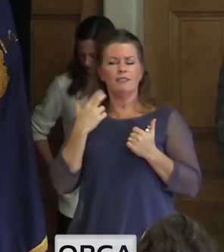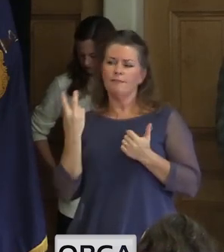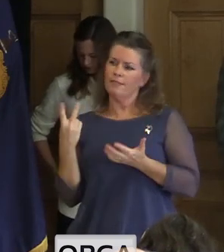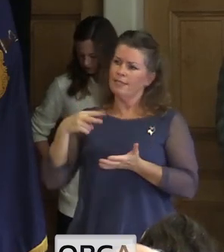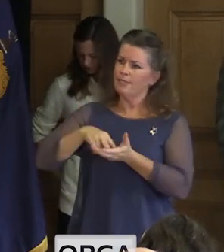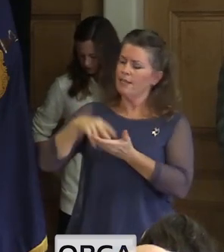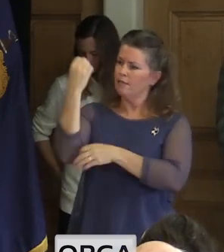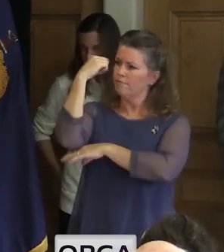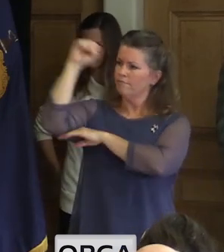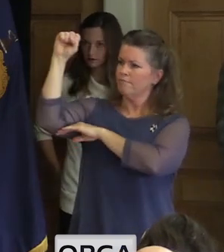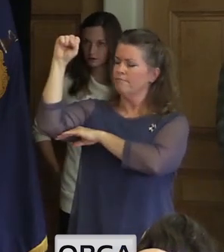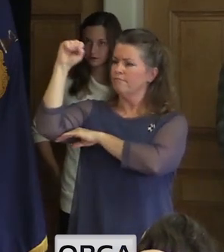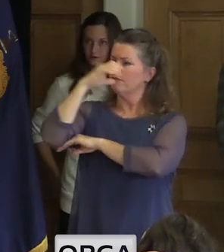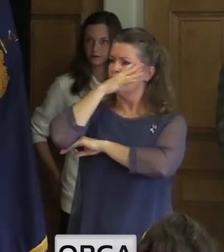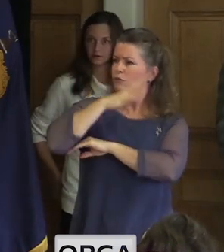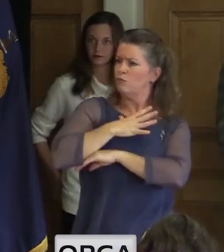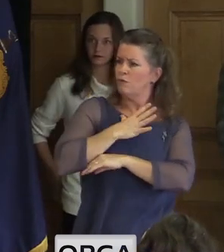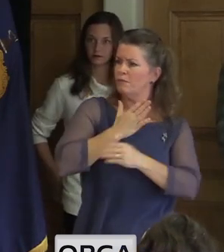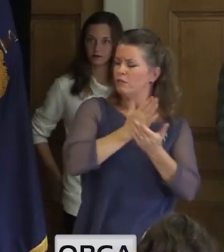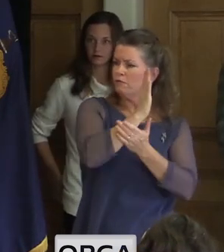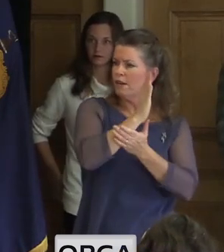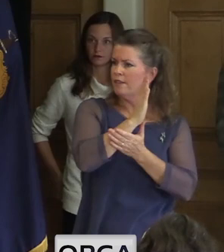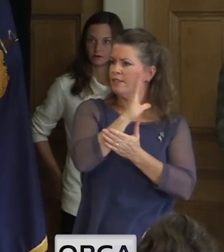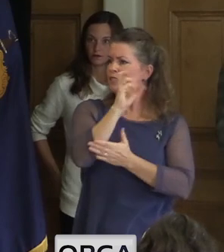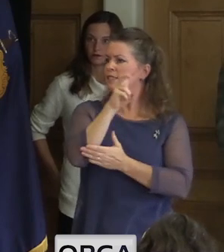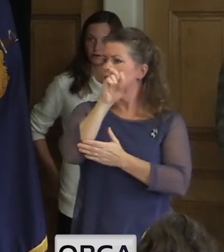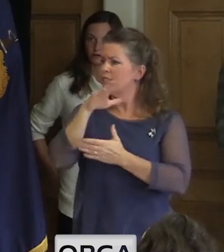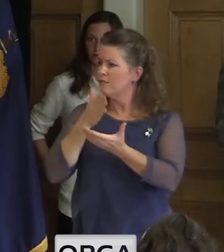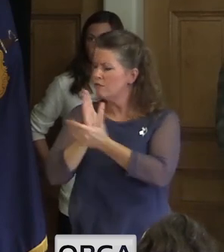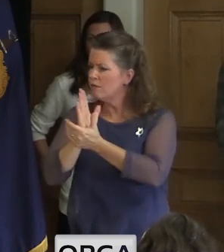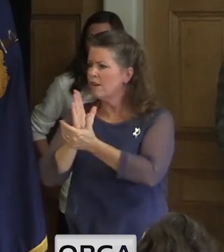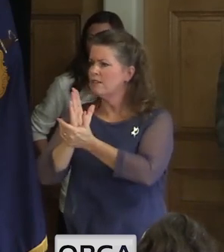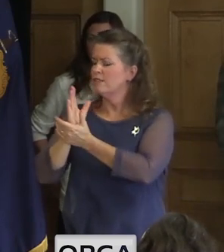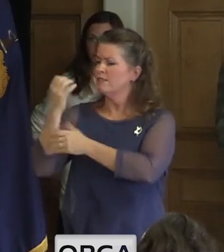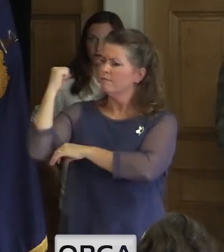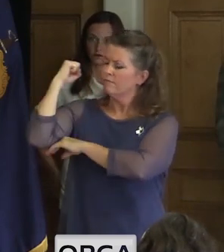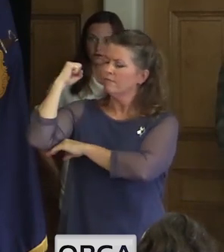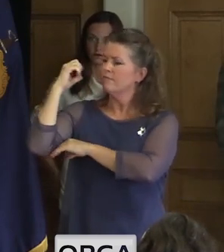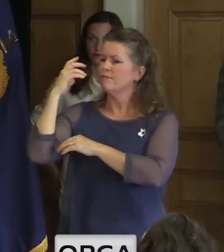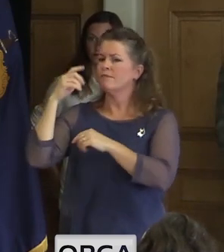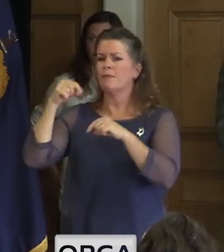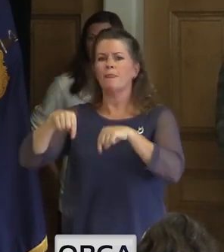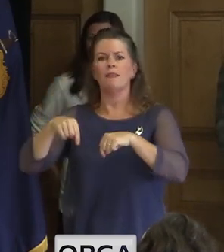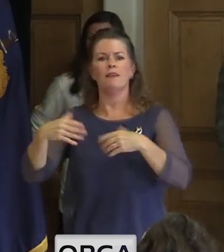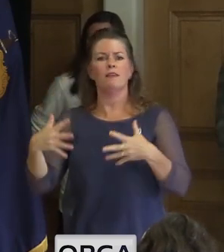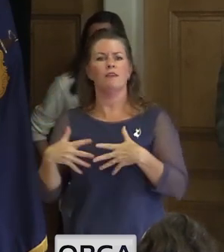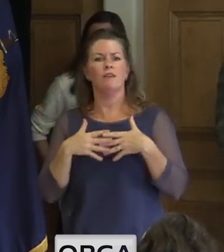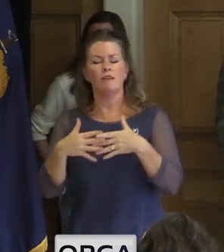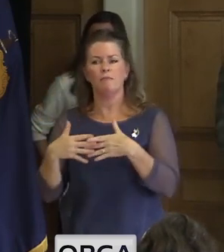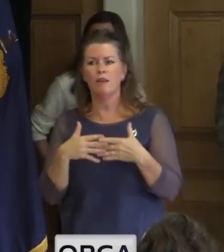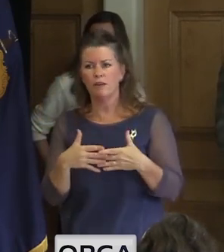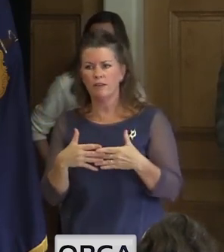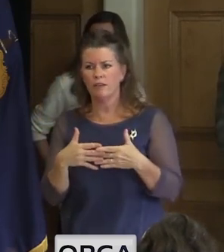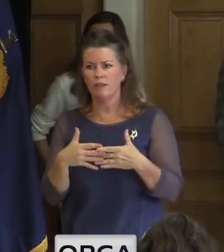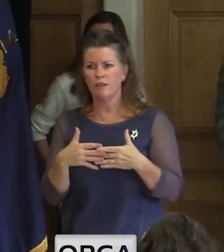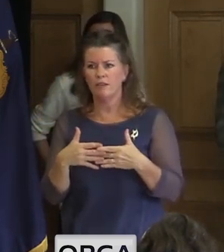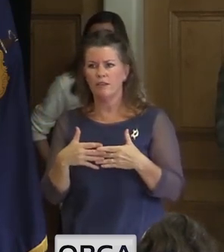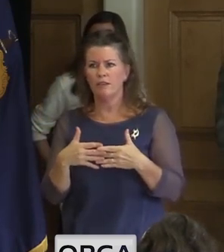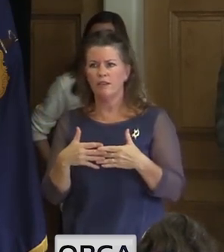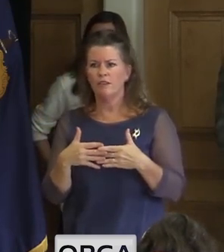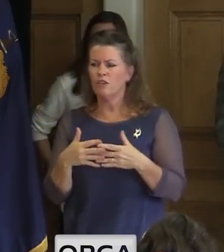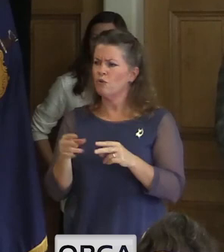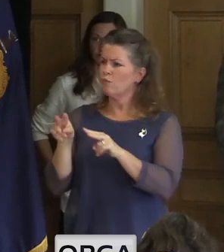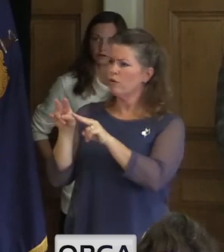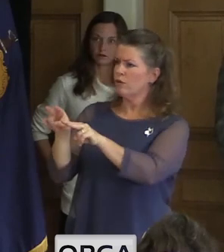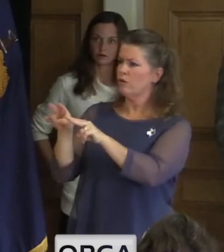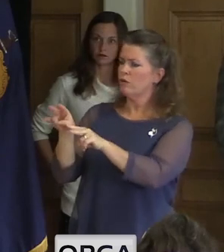movement, in the gay movement, put their lives on the line to say that in America, we're going to judge people, look